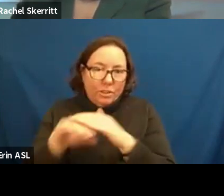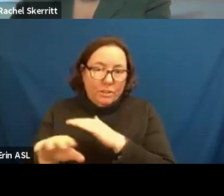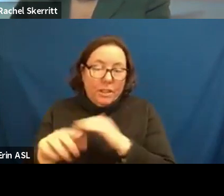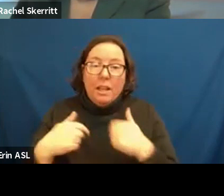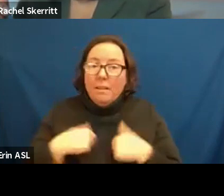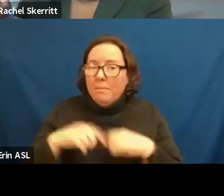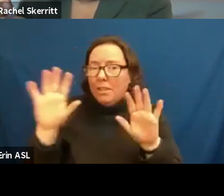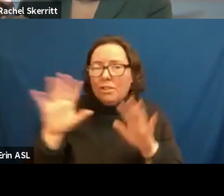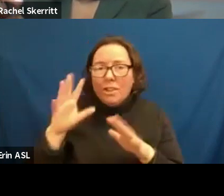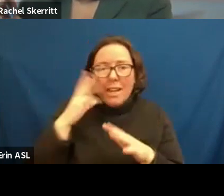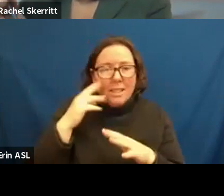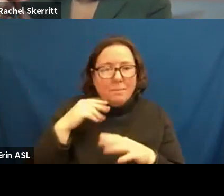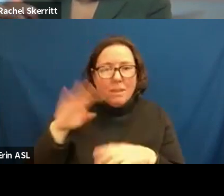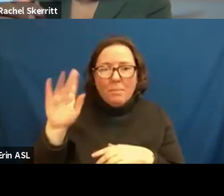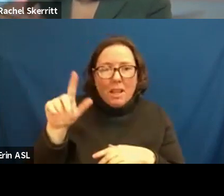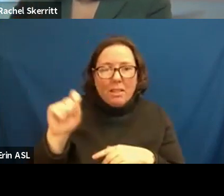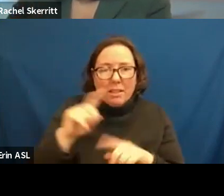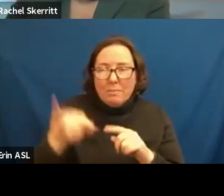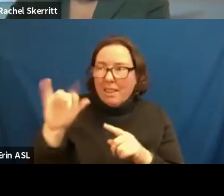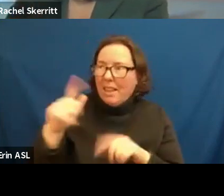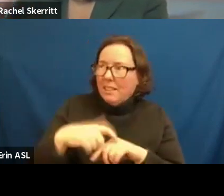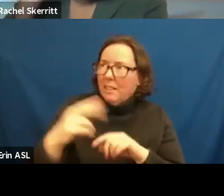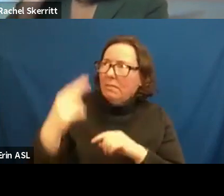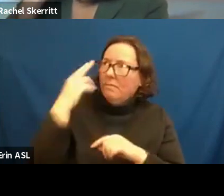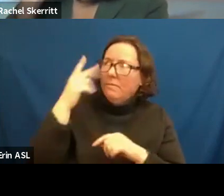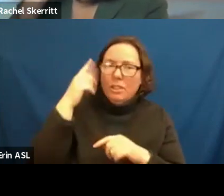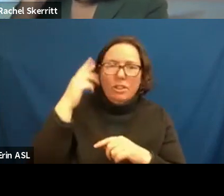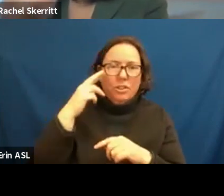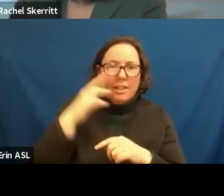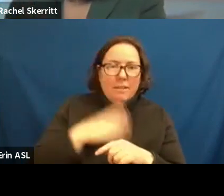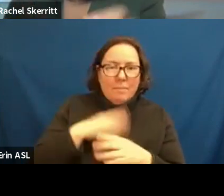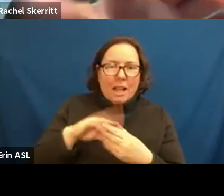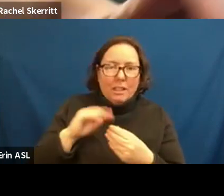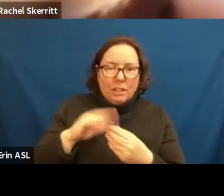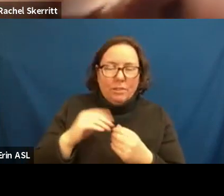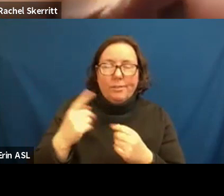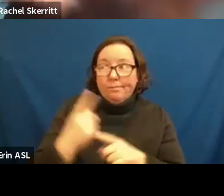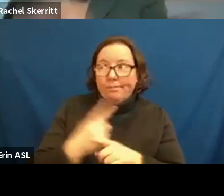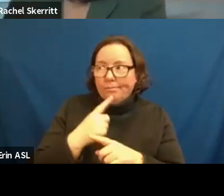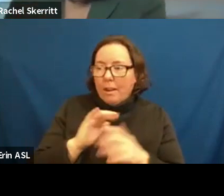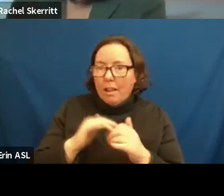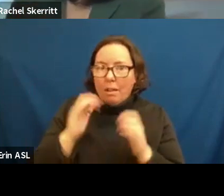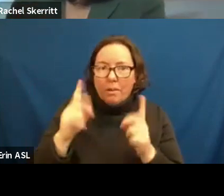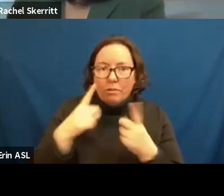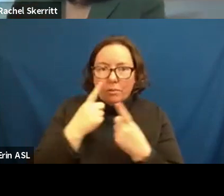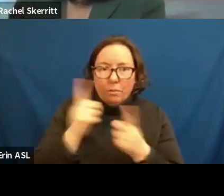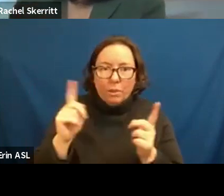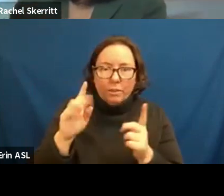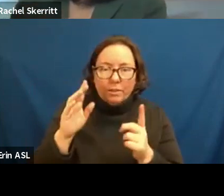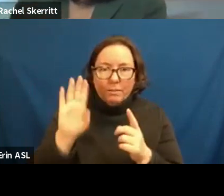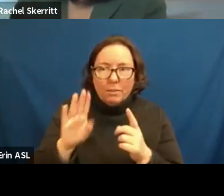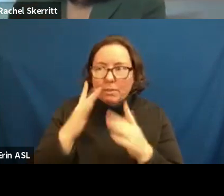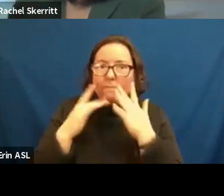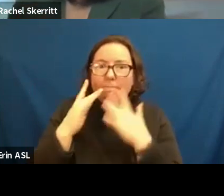student at BLS, but at the time I didn't realize how my story was typical of the way education operates in Boston through a scarcity